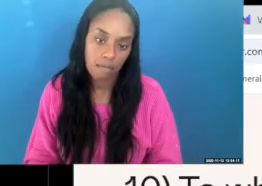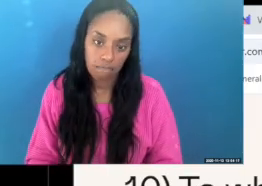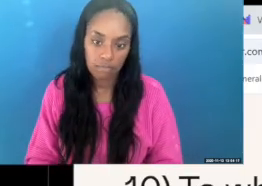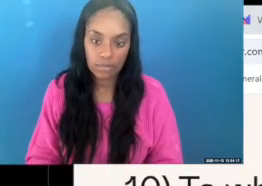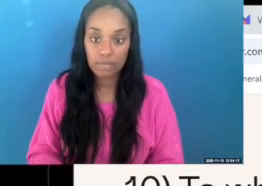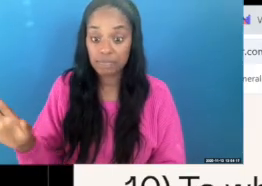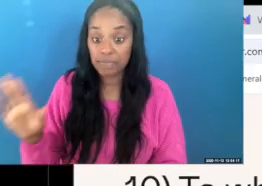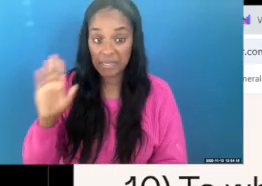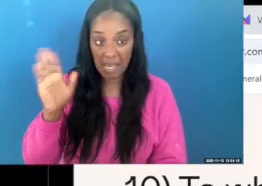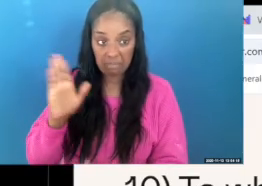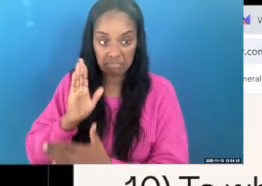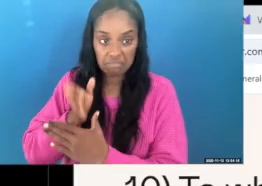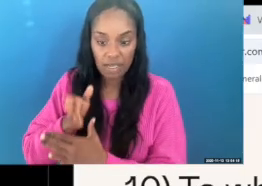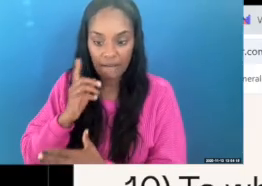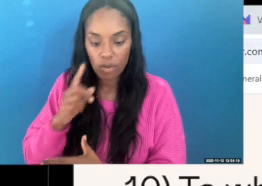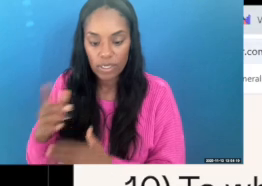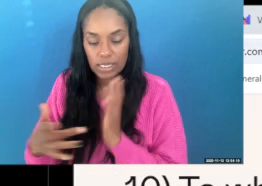discount the purchase price of the vehicle?